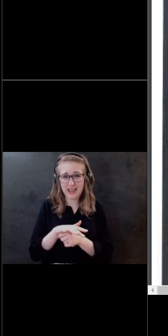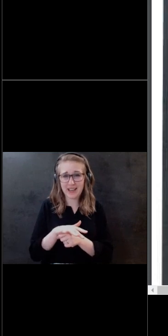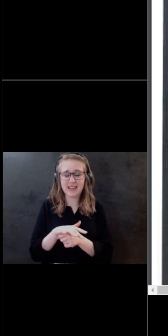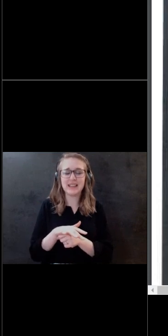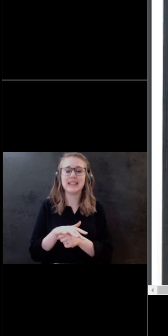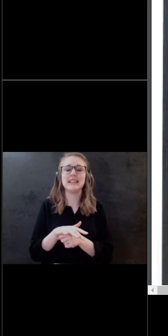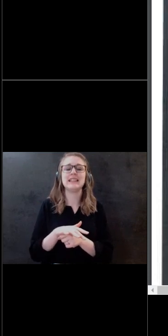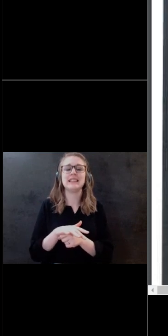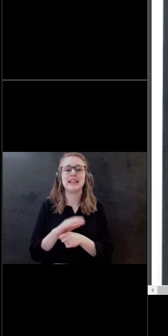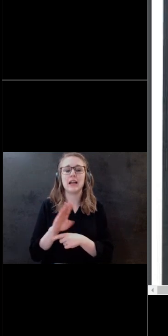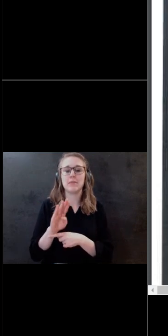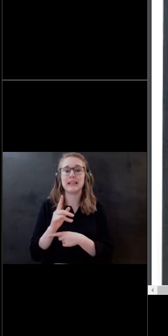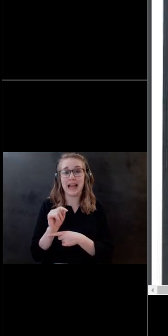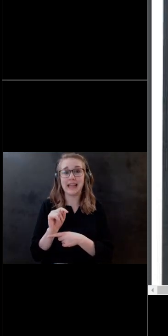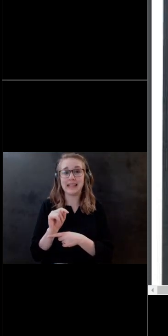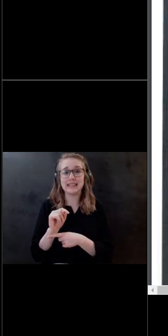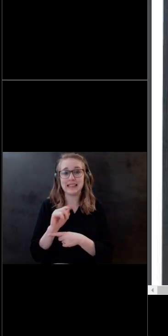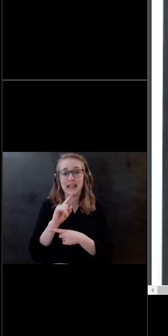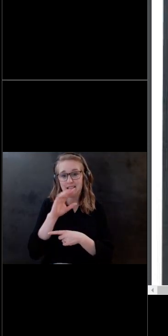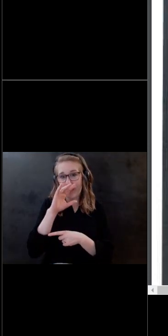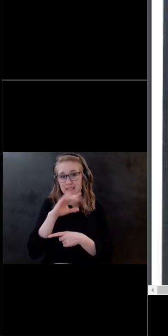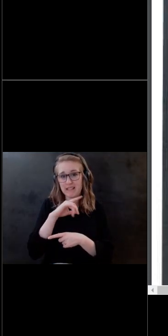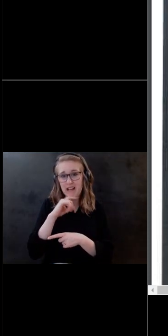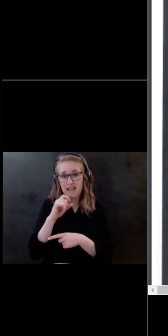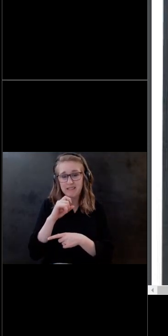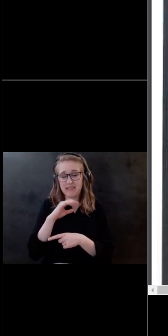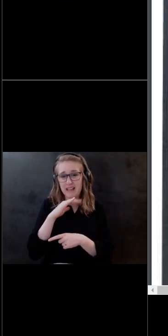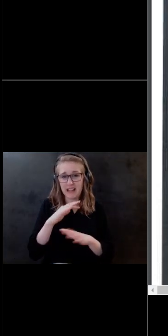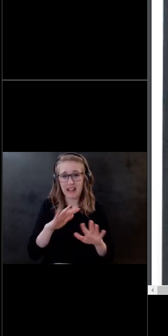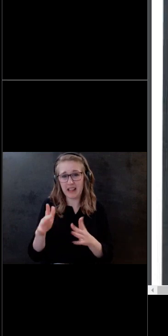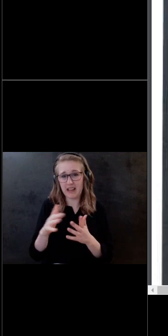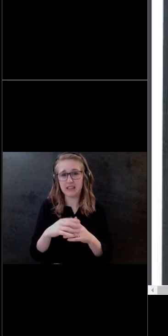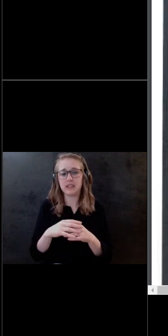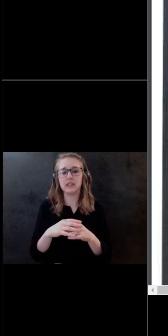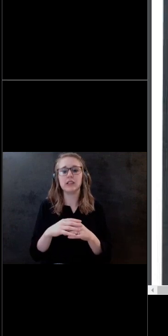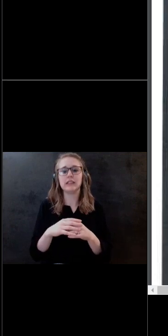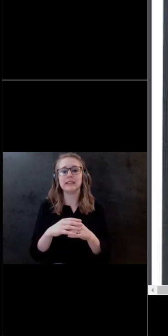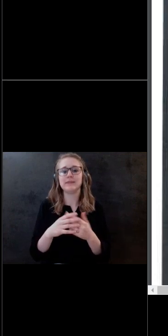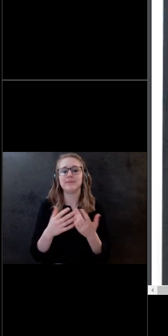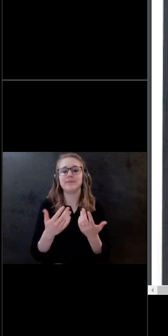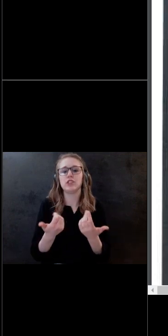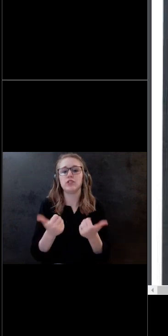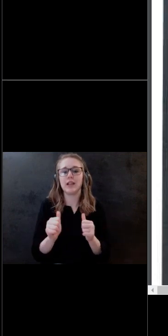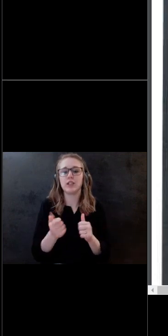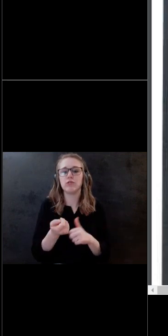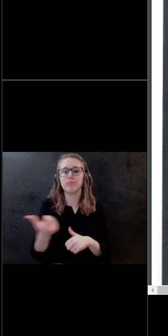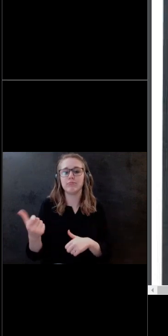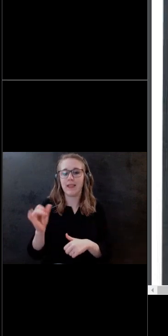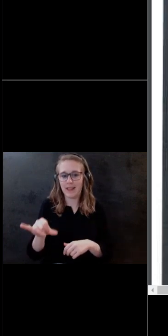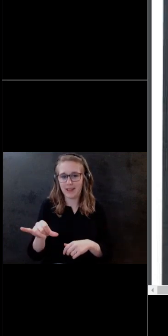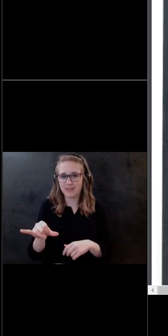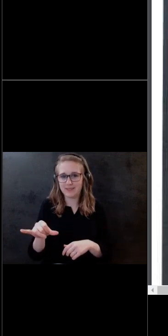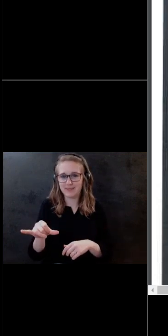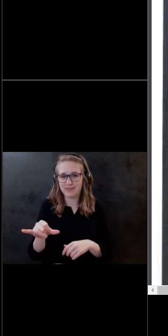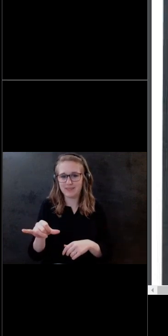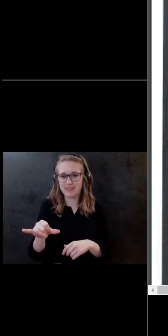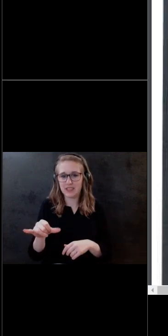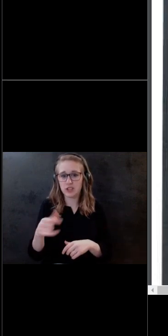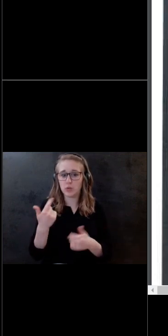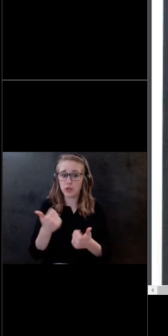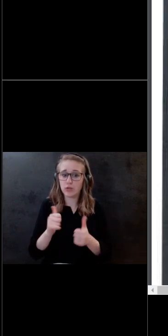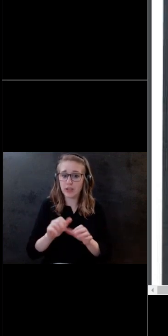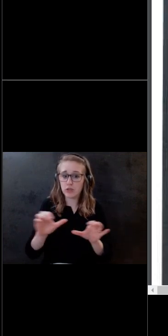is blight by definition. So, you know, we're going to try to do as much as we can without